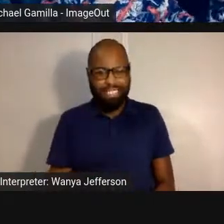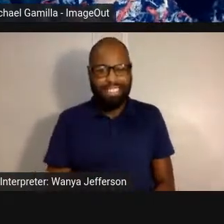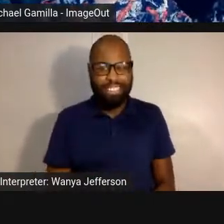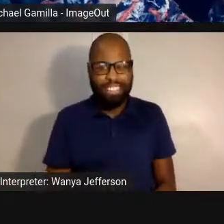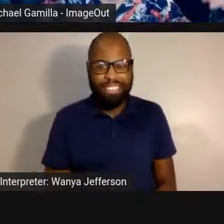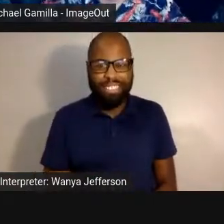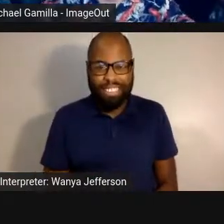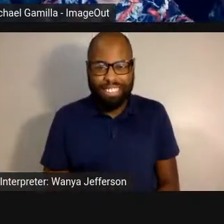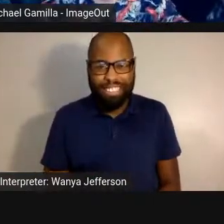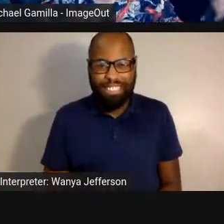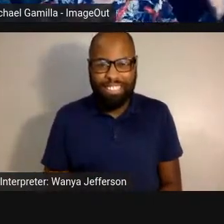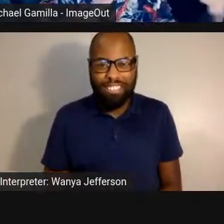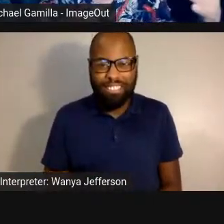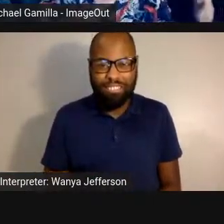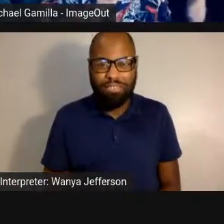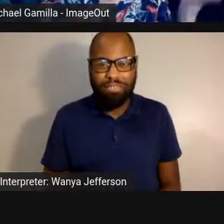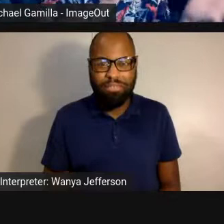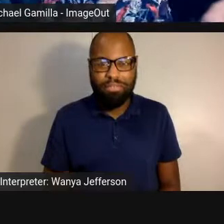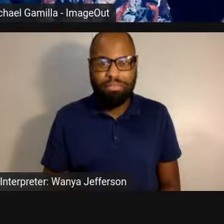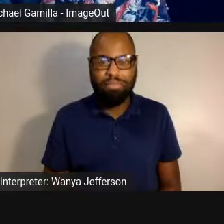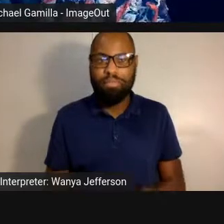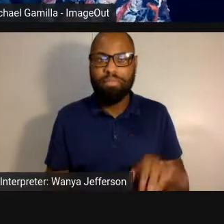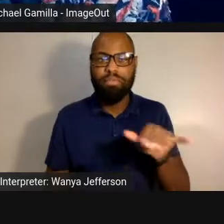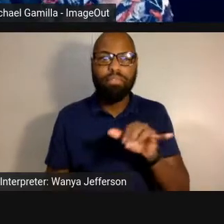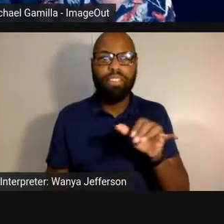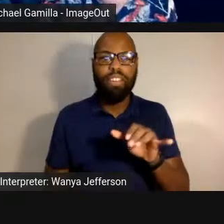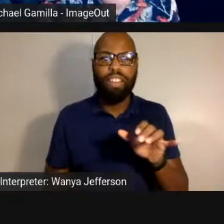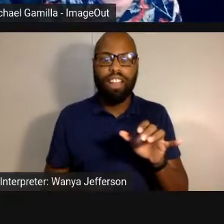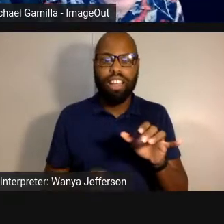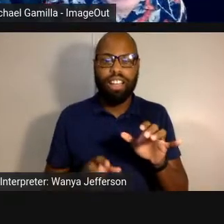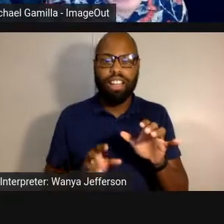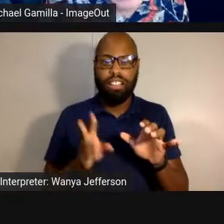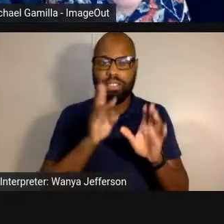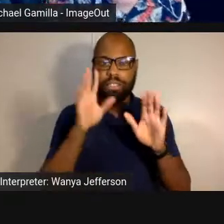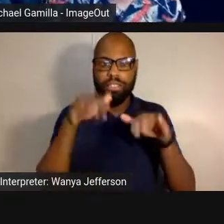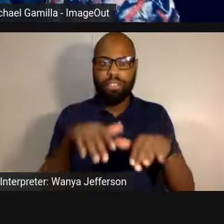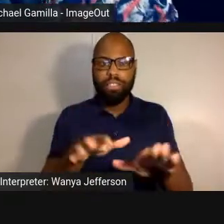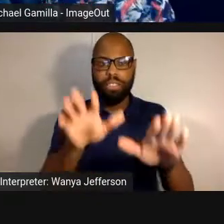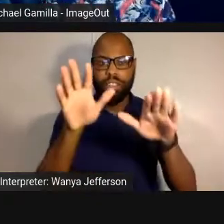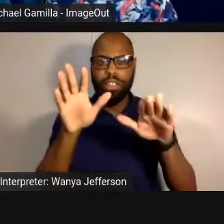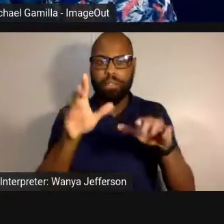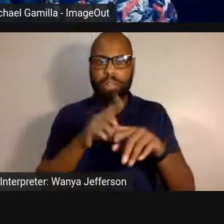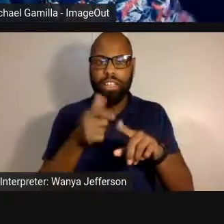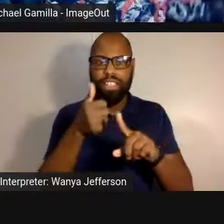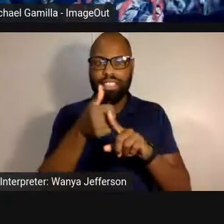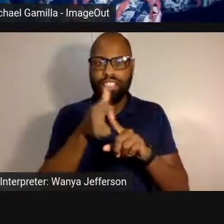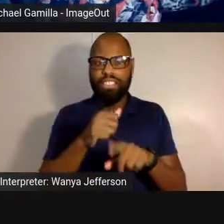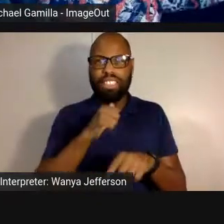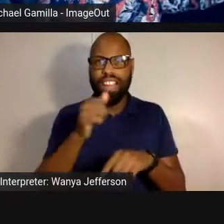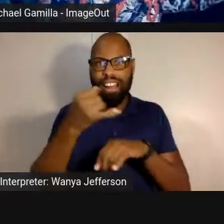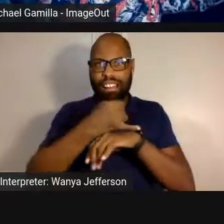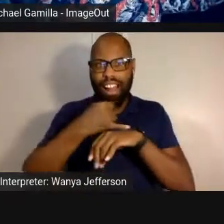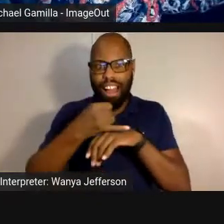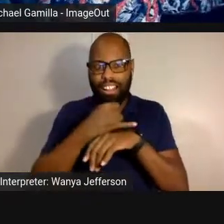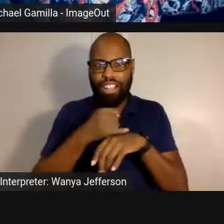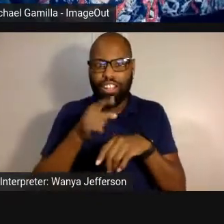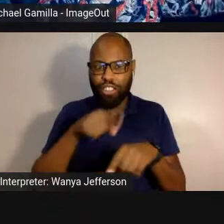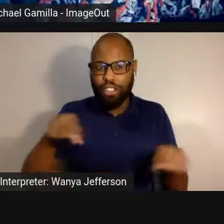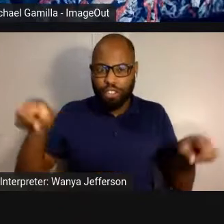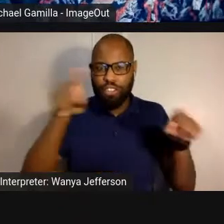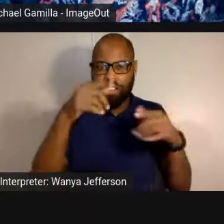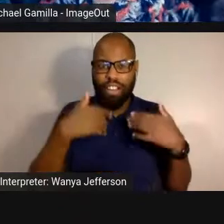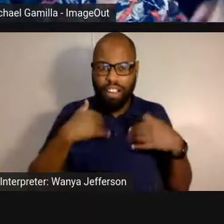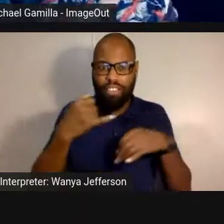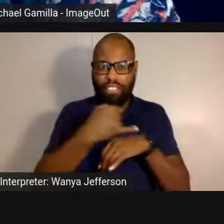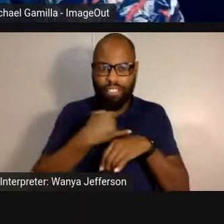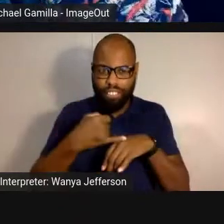it touches the sea and the ocean, but it's not, you know, it's not an island. You have islands, you know, by